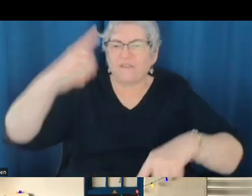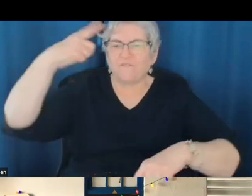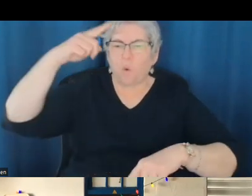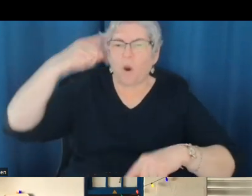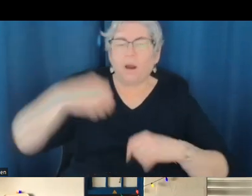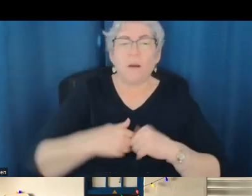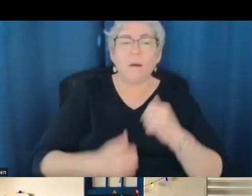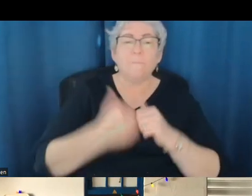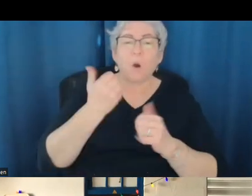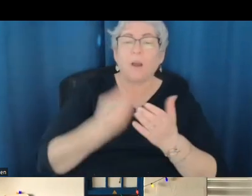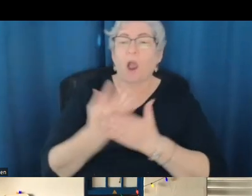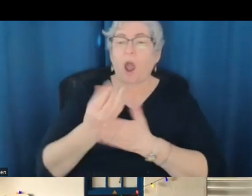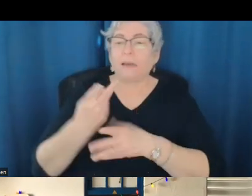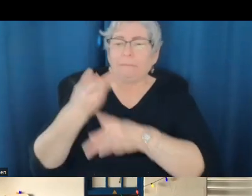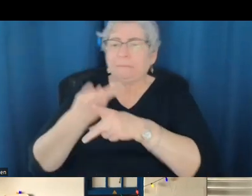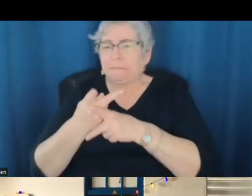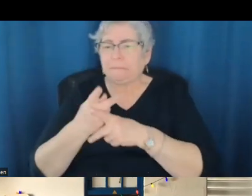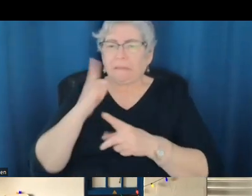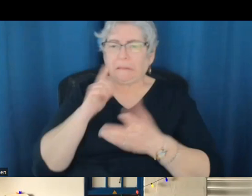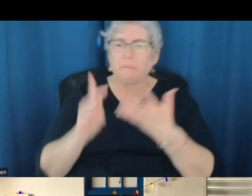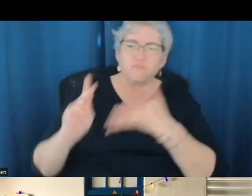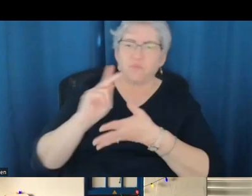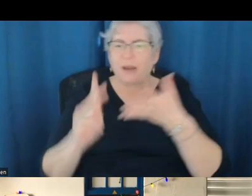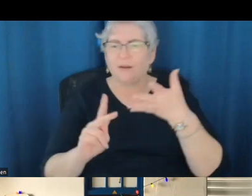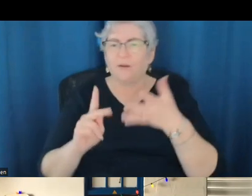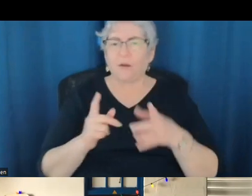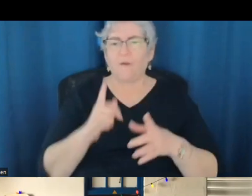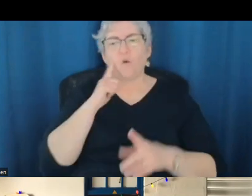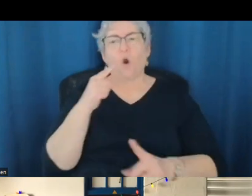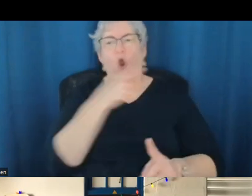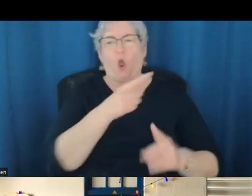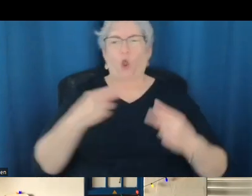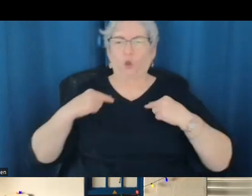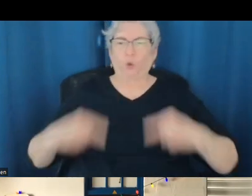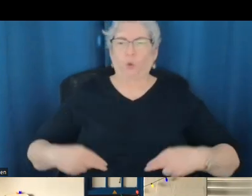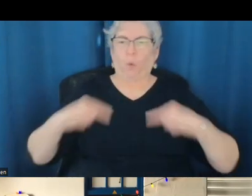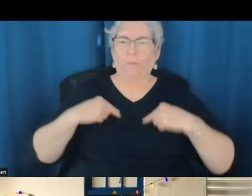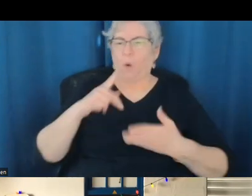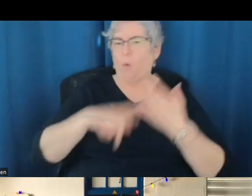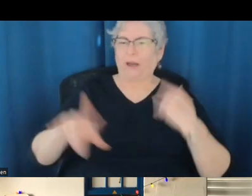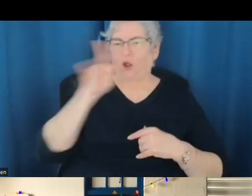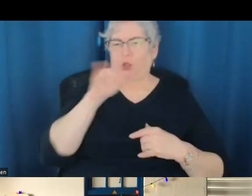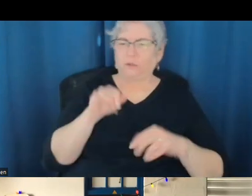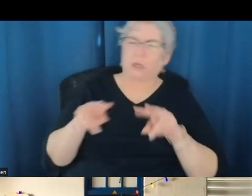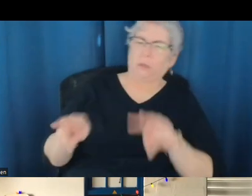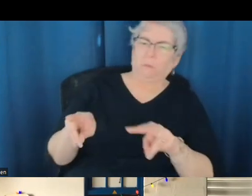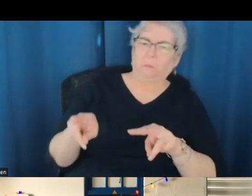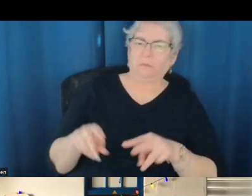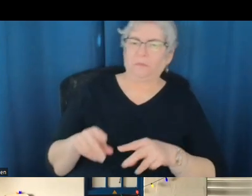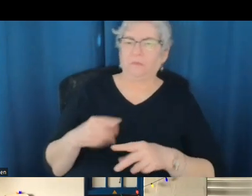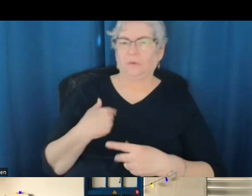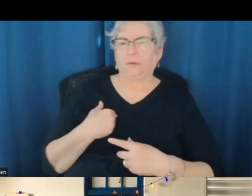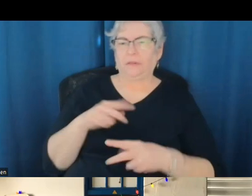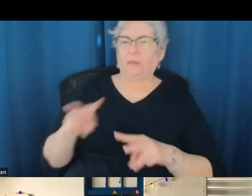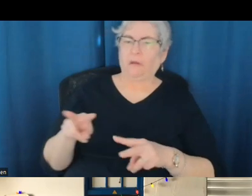past, most garden maintenance prioritized tasks directed towards humans. The aesthetics of the garden was considered through the lens of what